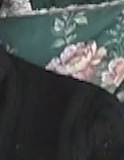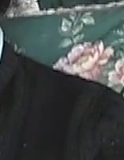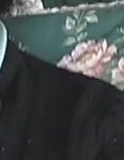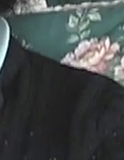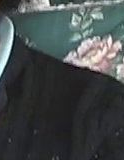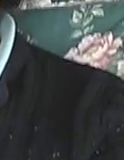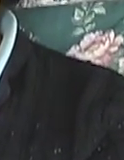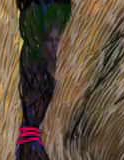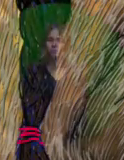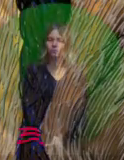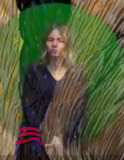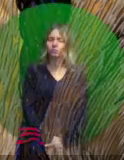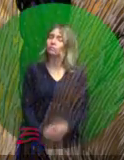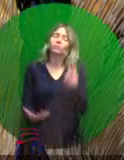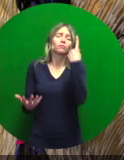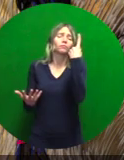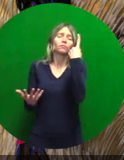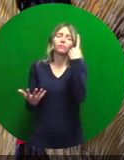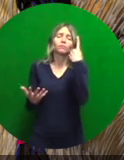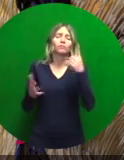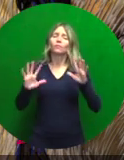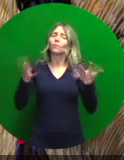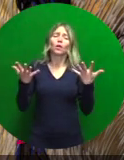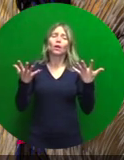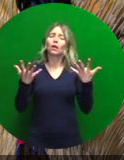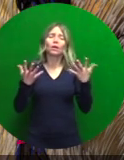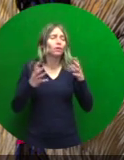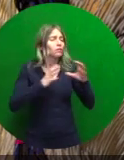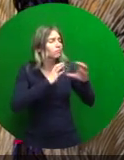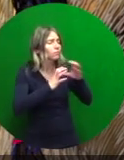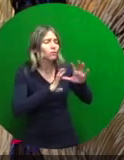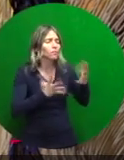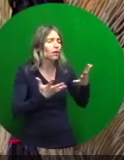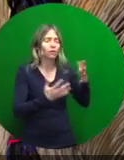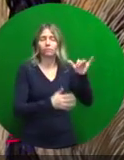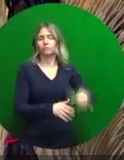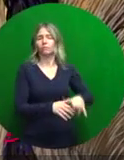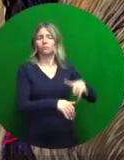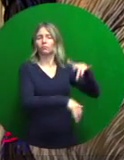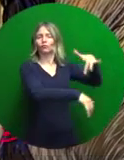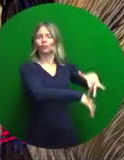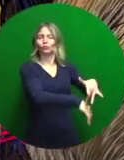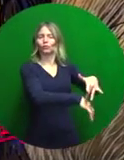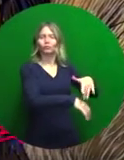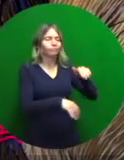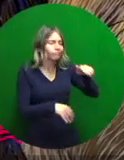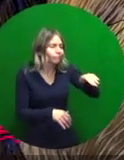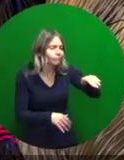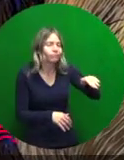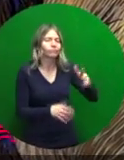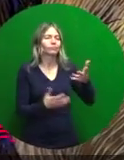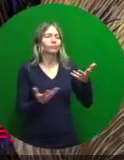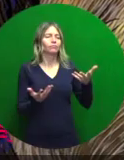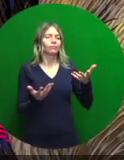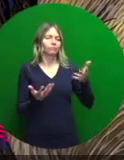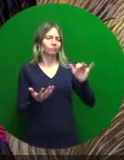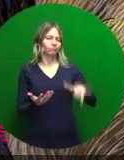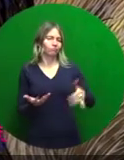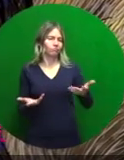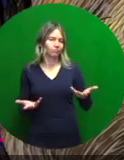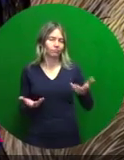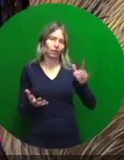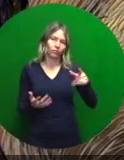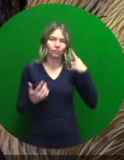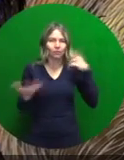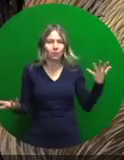man. The only way they would communicate with her was by touching her after they found out that she couldn't hear and that she